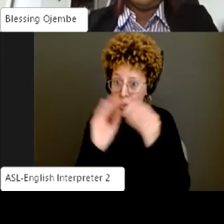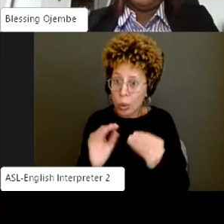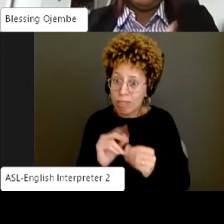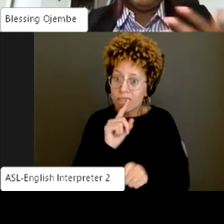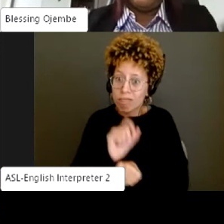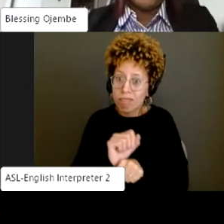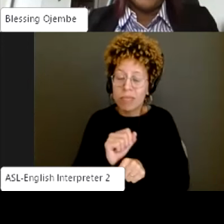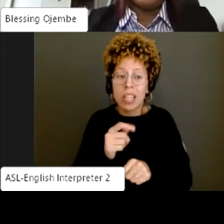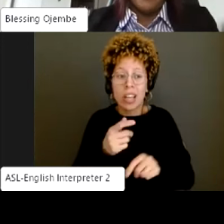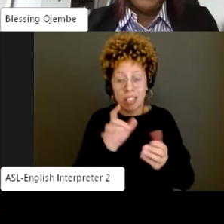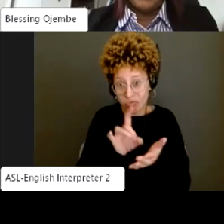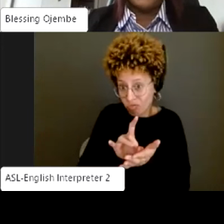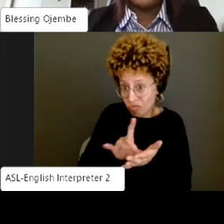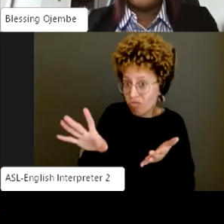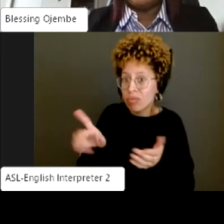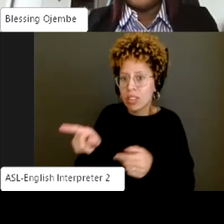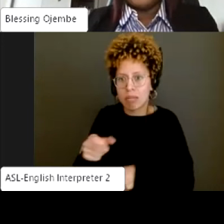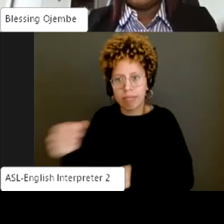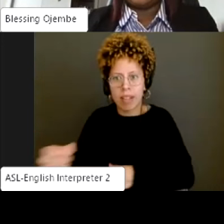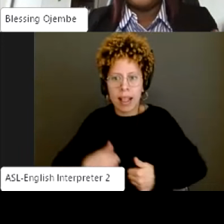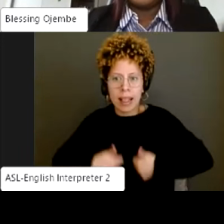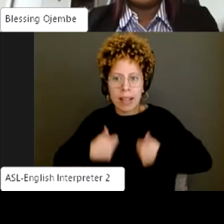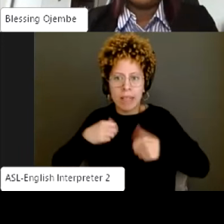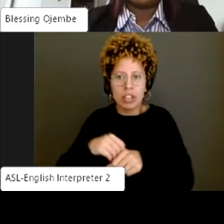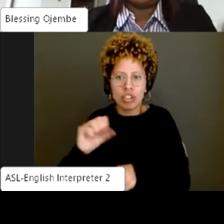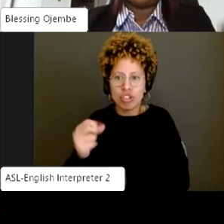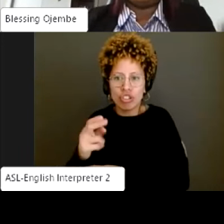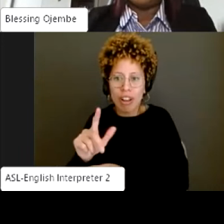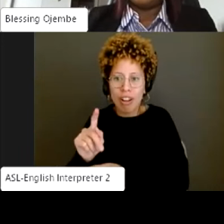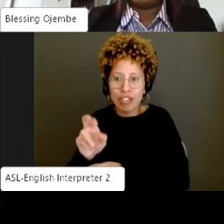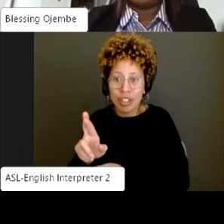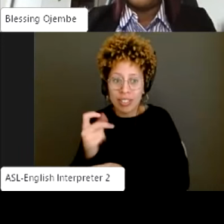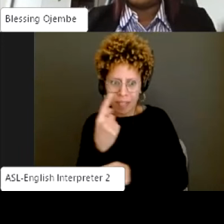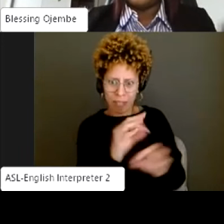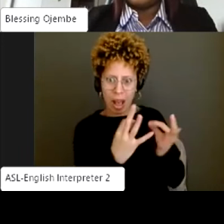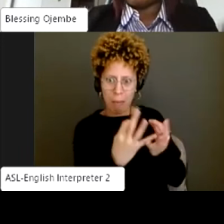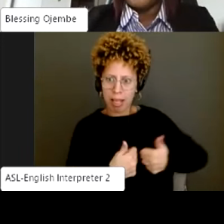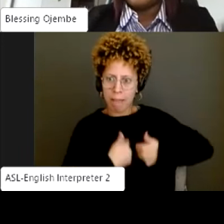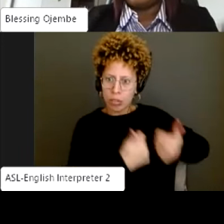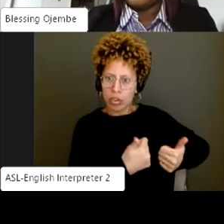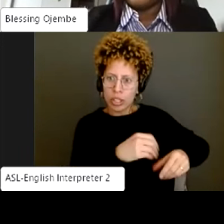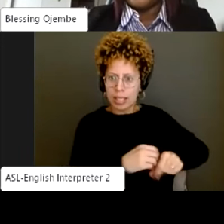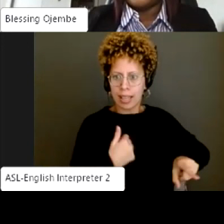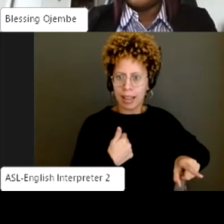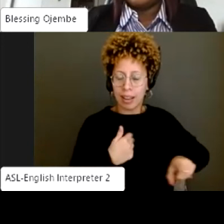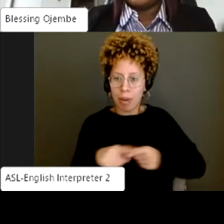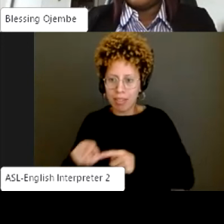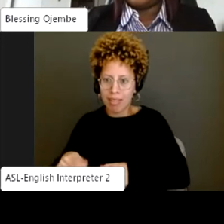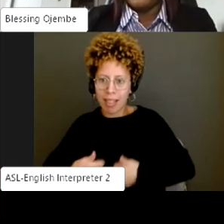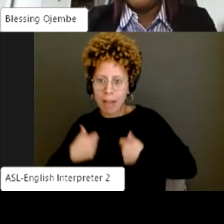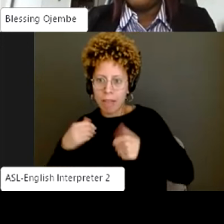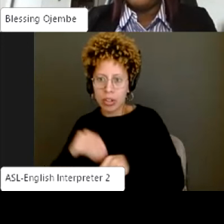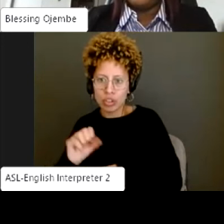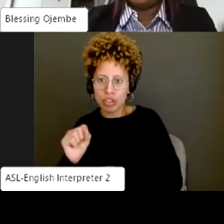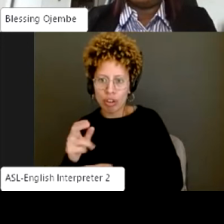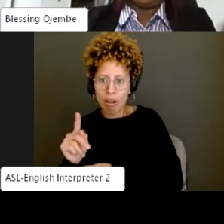shelter when her family are actually living in Canada. So these are some of the real life stories that I've had from Black seniors,